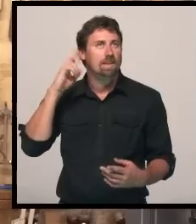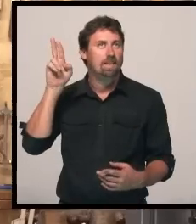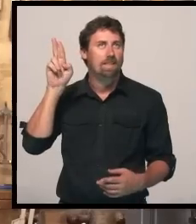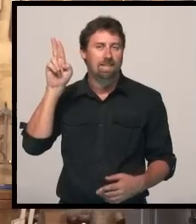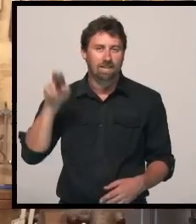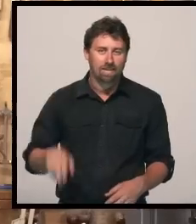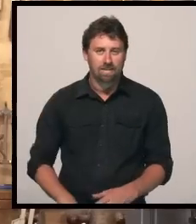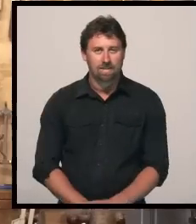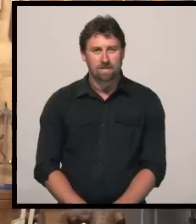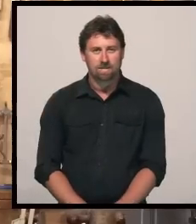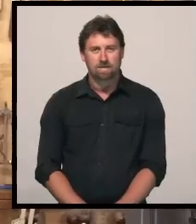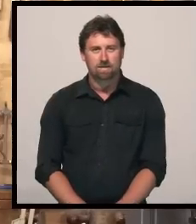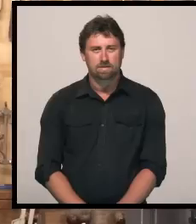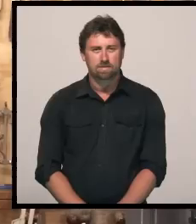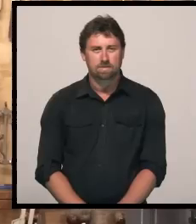Last one.